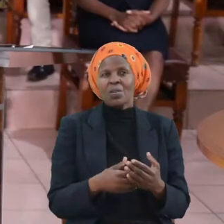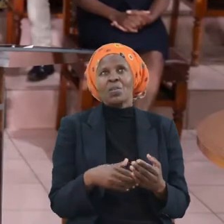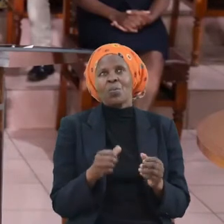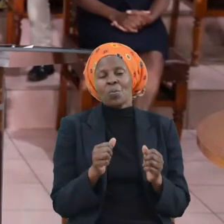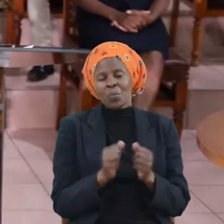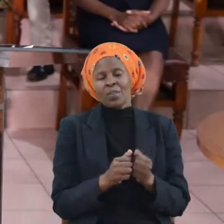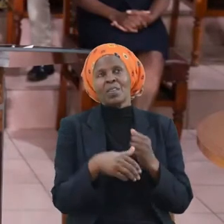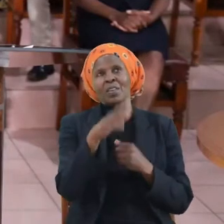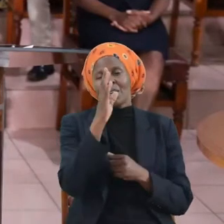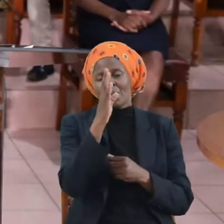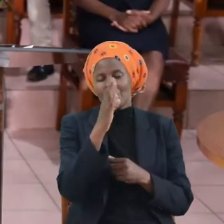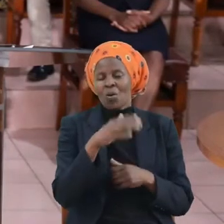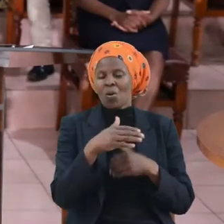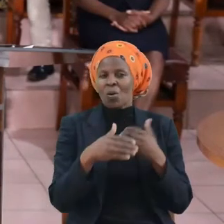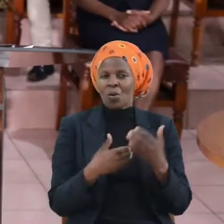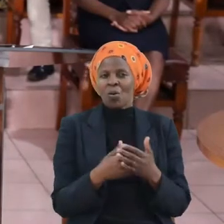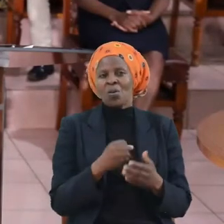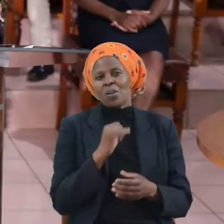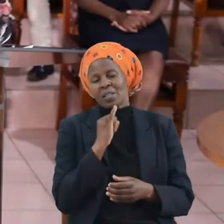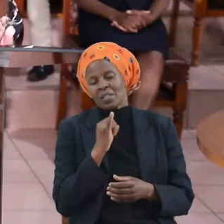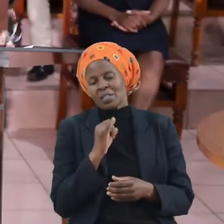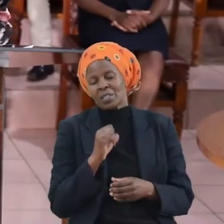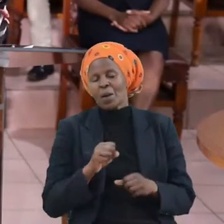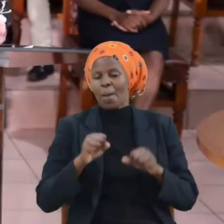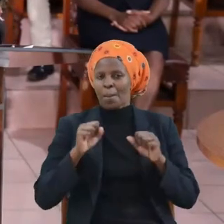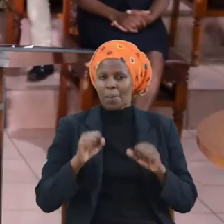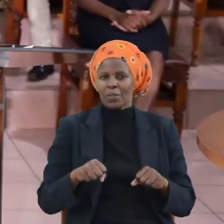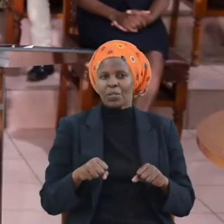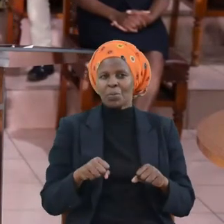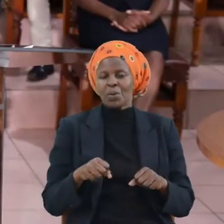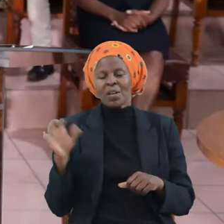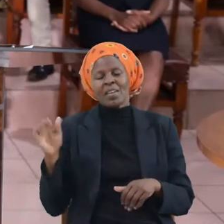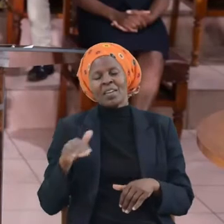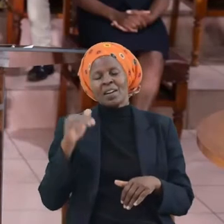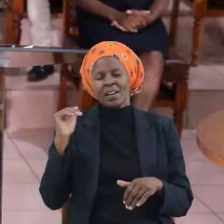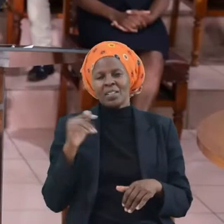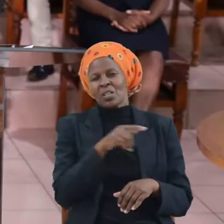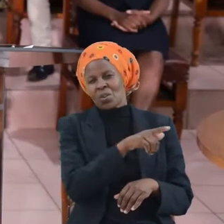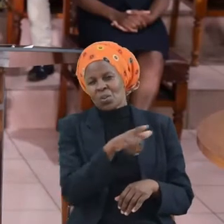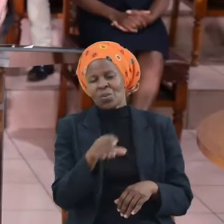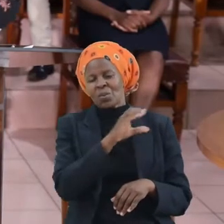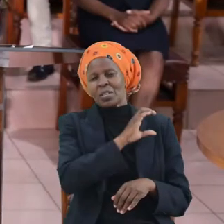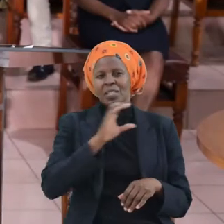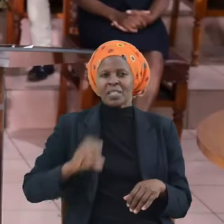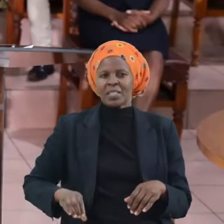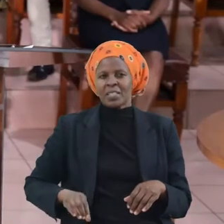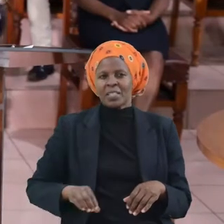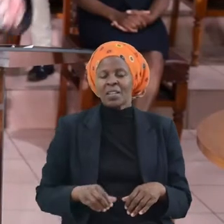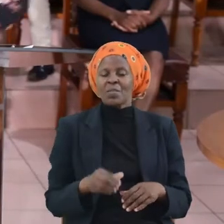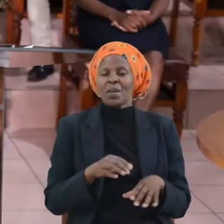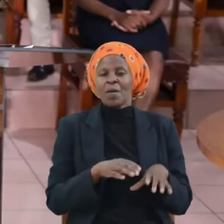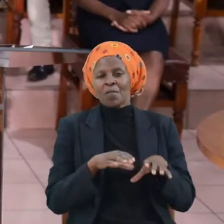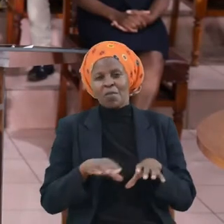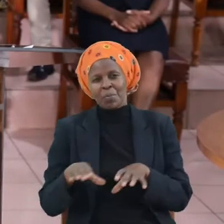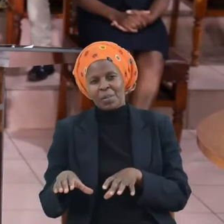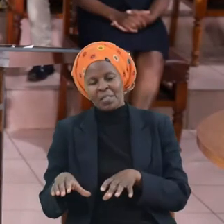God, everything is possible. So I'll urge you as Christian, those challenges is a must that we face them. But